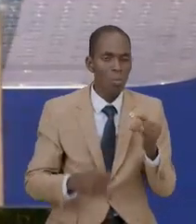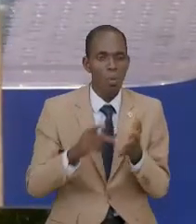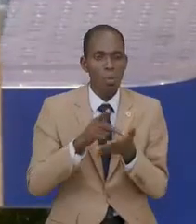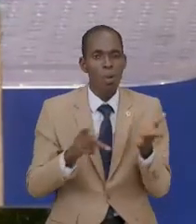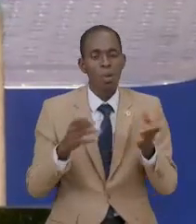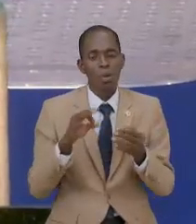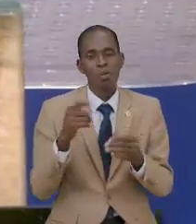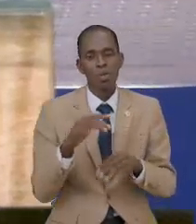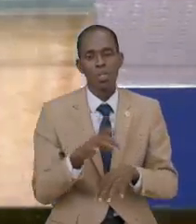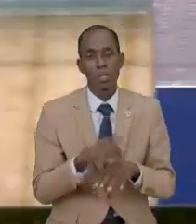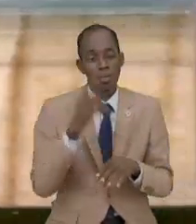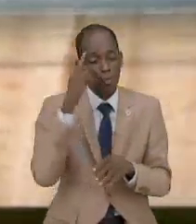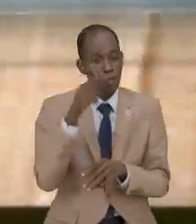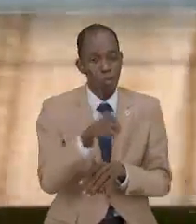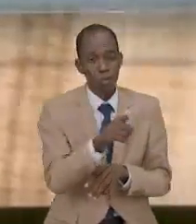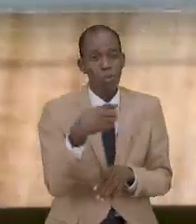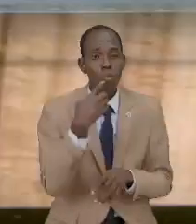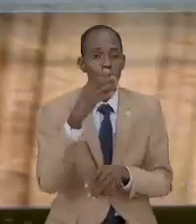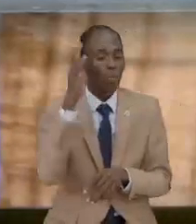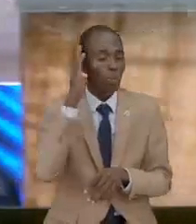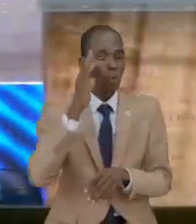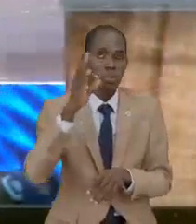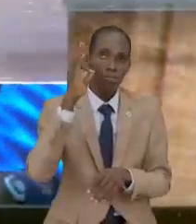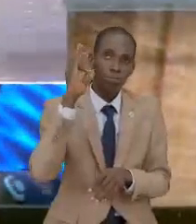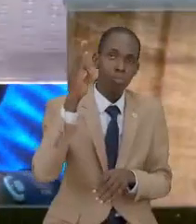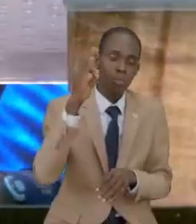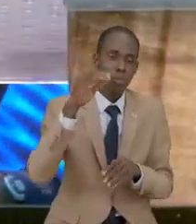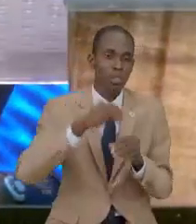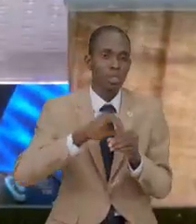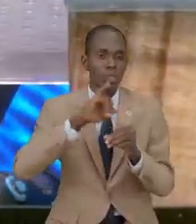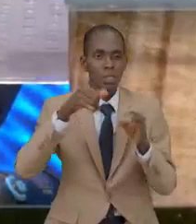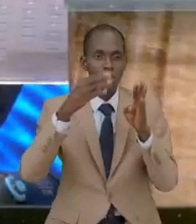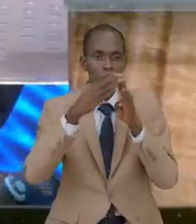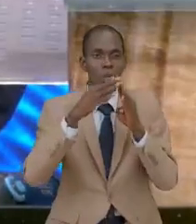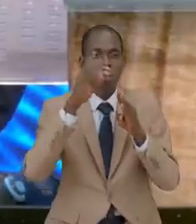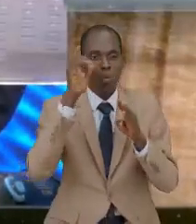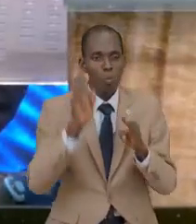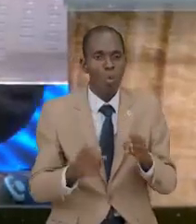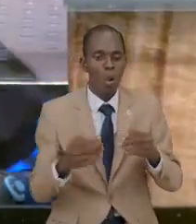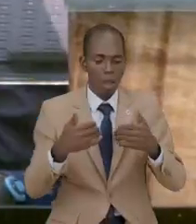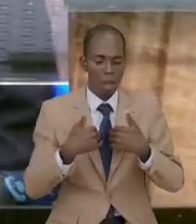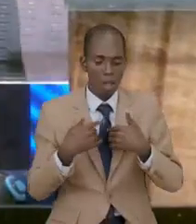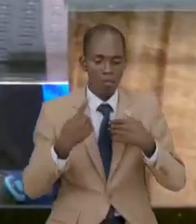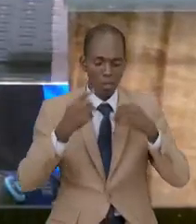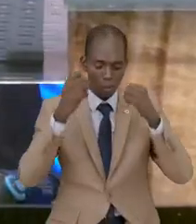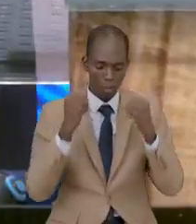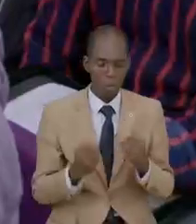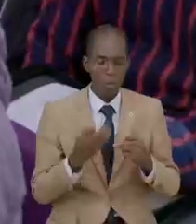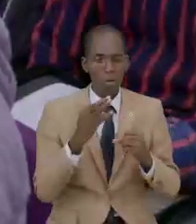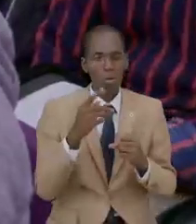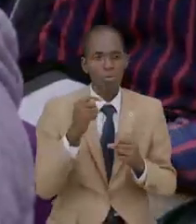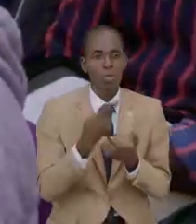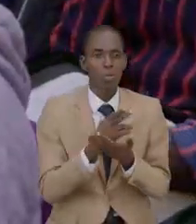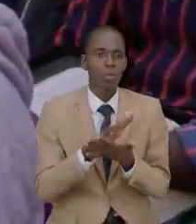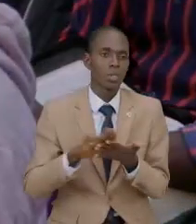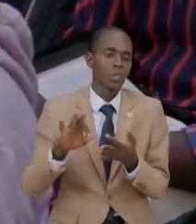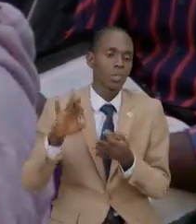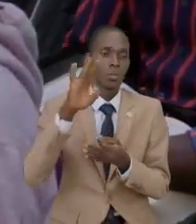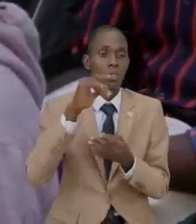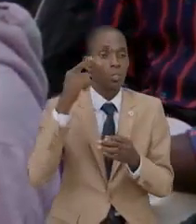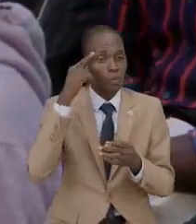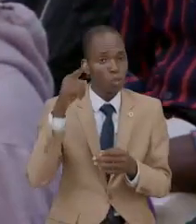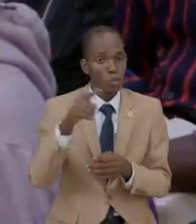Those who are going to witness in Jerusalem must have the power of the Holy Ghost. Those who are going